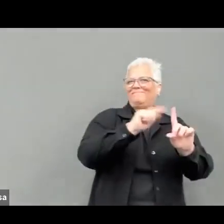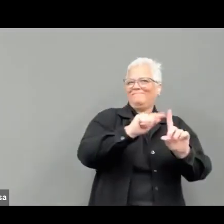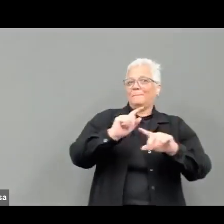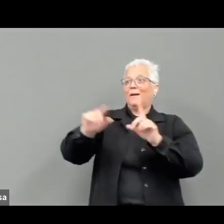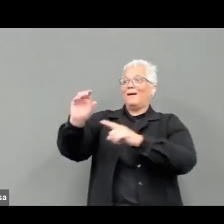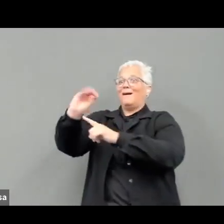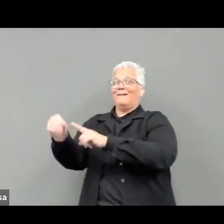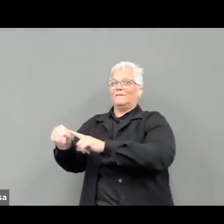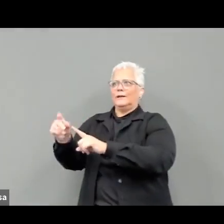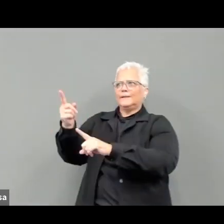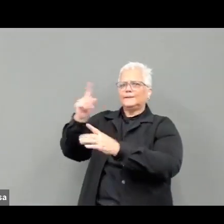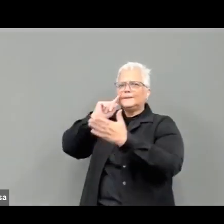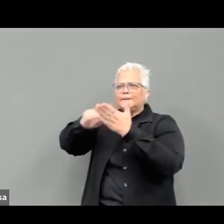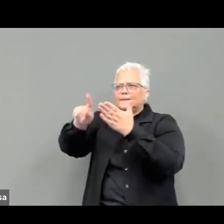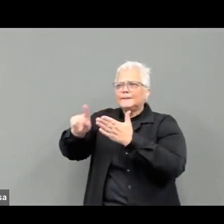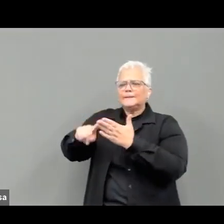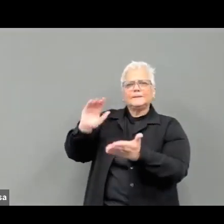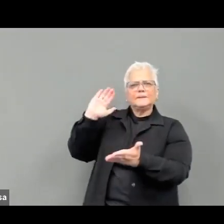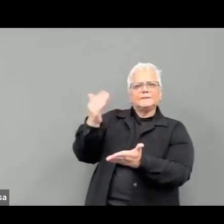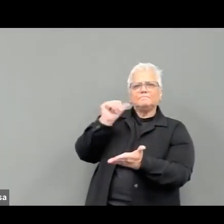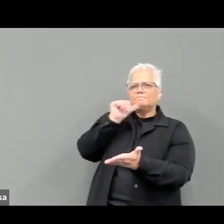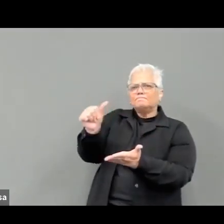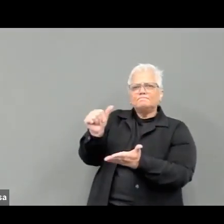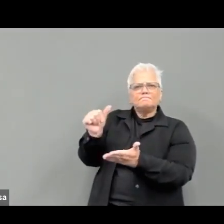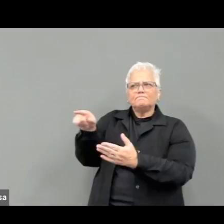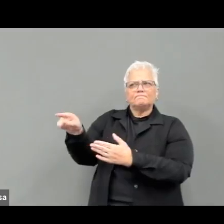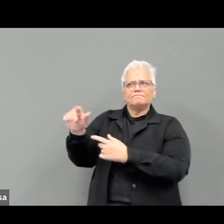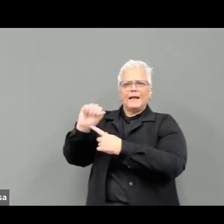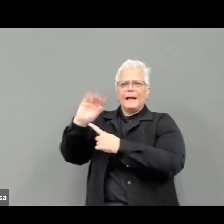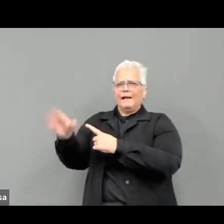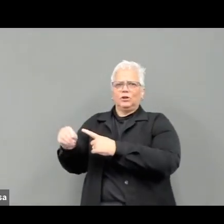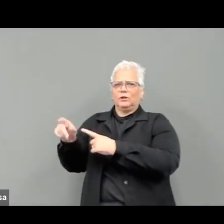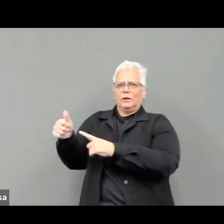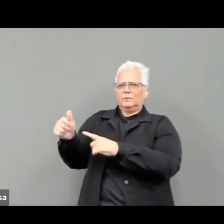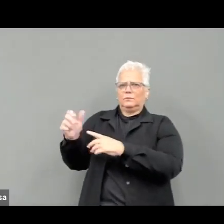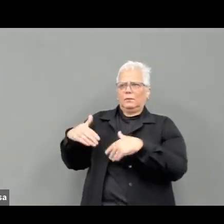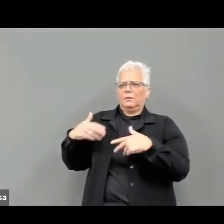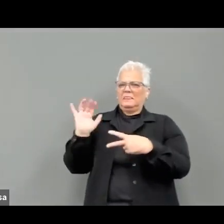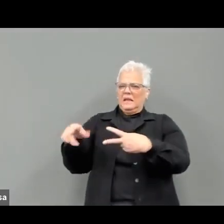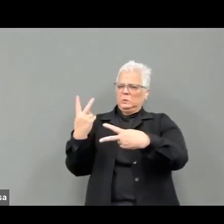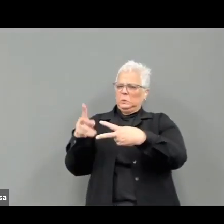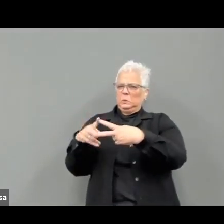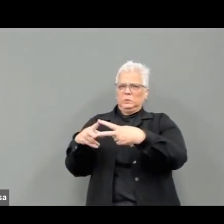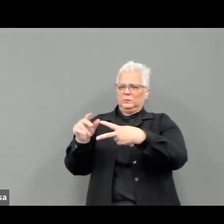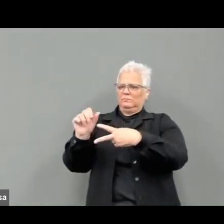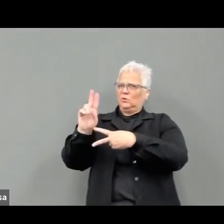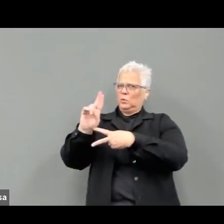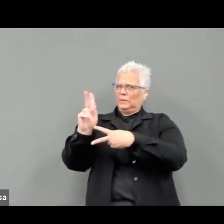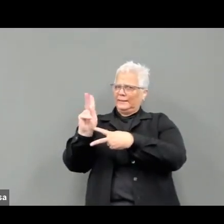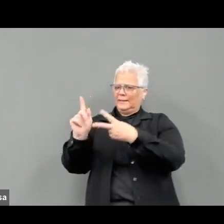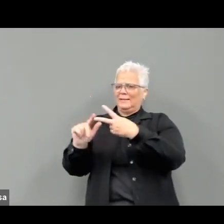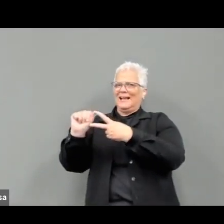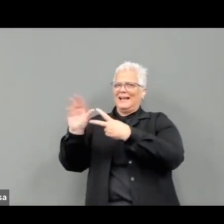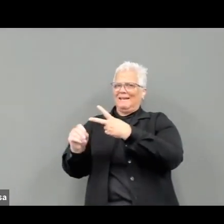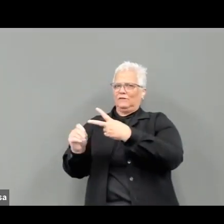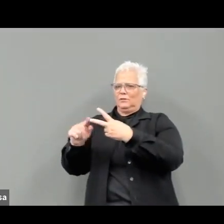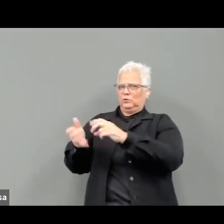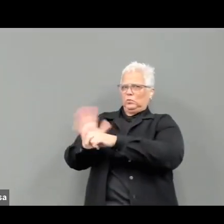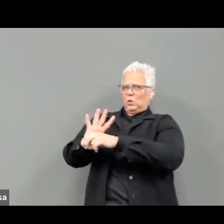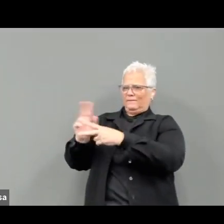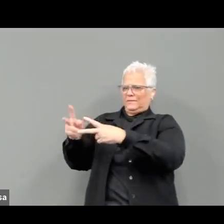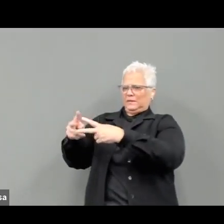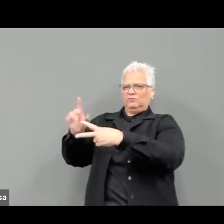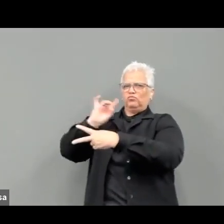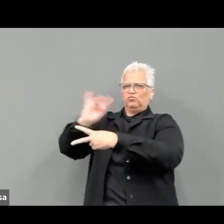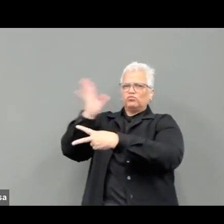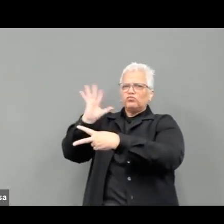strain. All the more reason to follow the three W's and to get vaccine when it's your turn. The more the vaccine transmits,